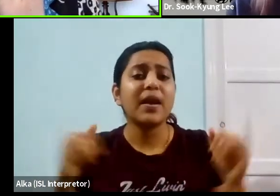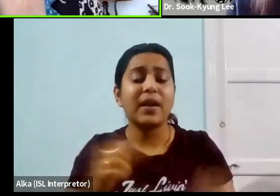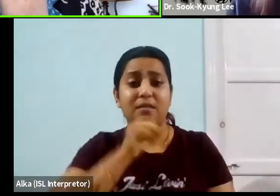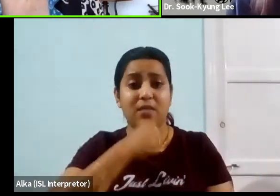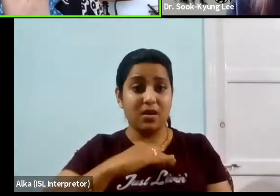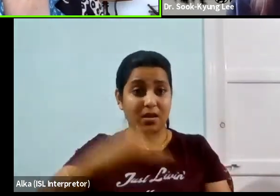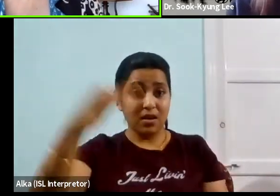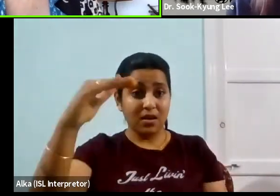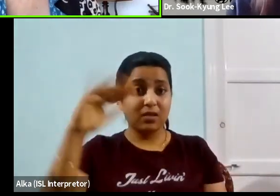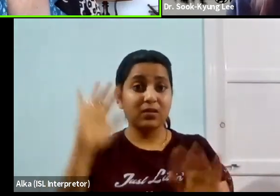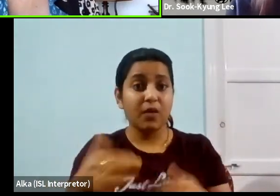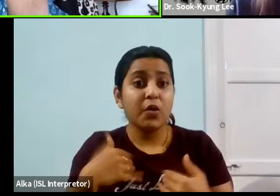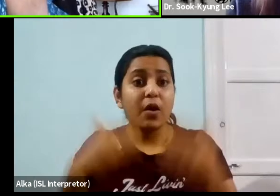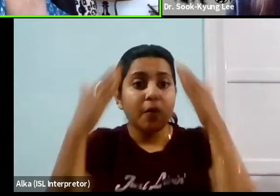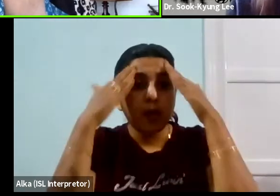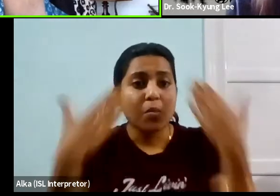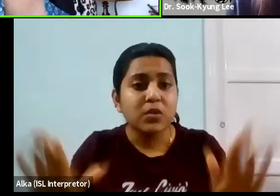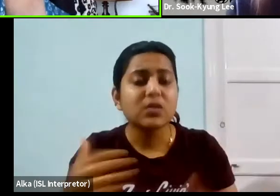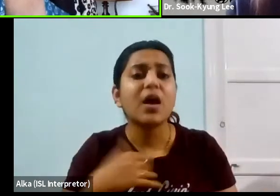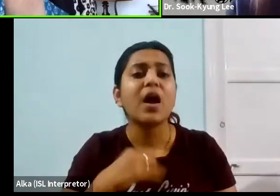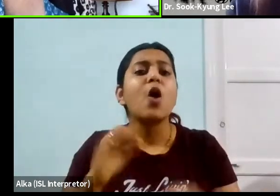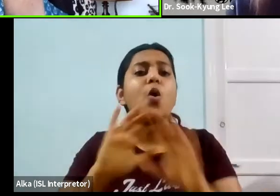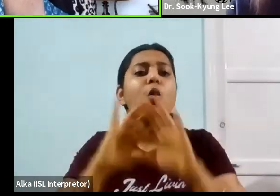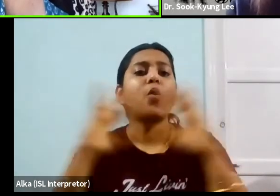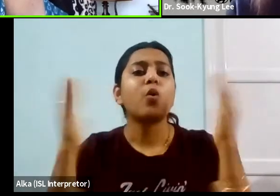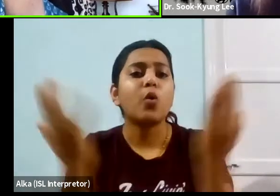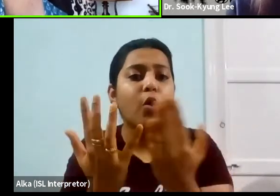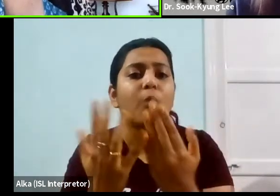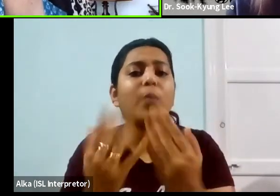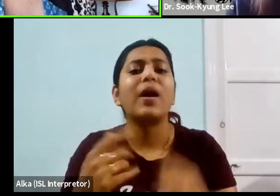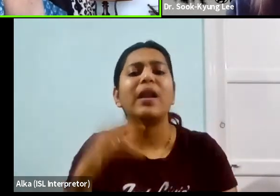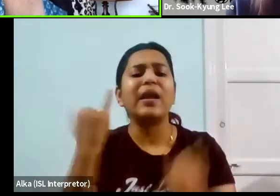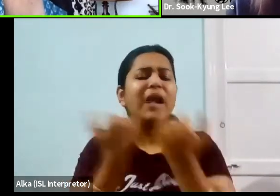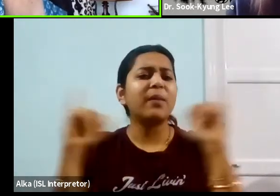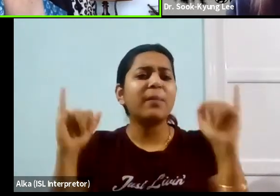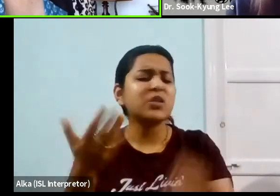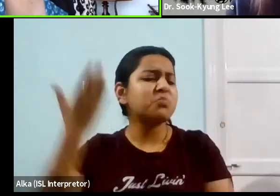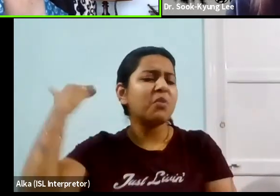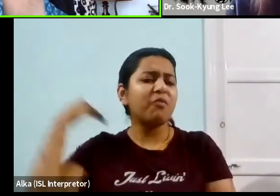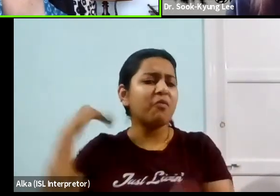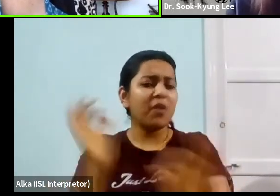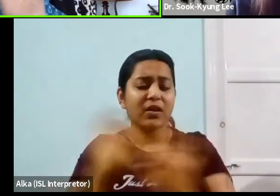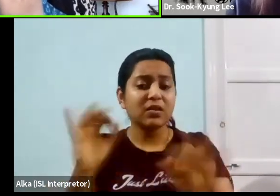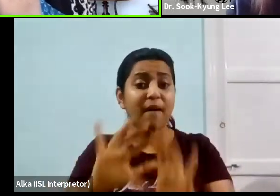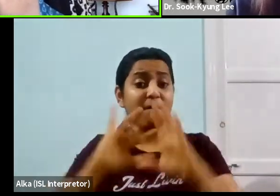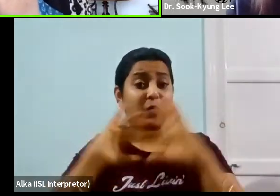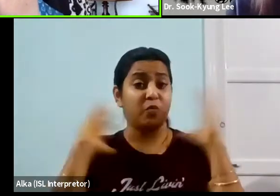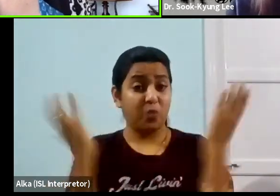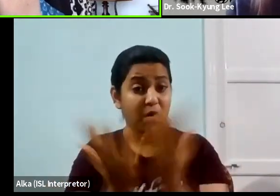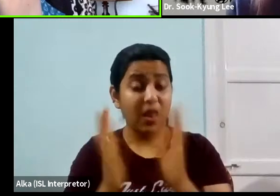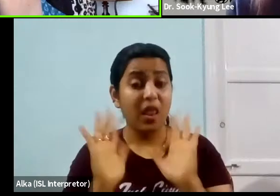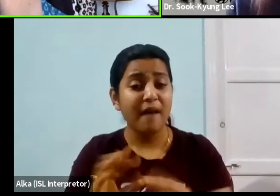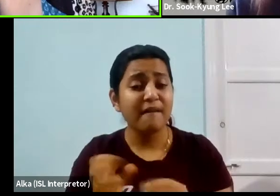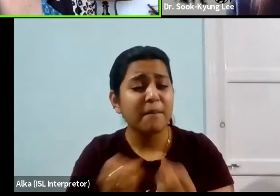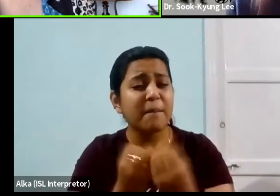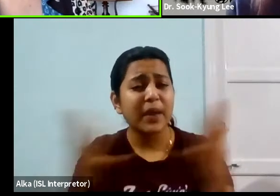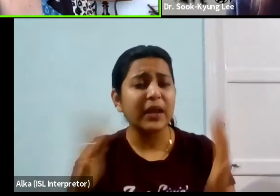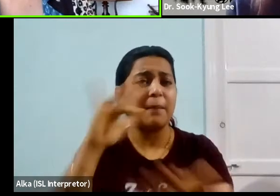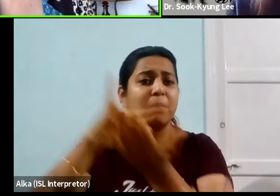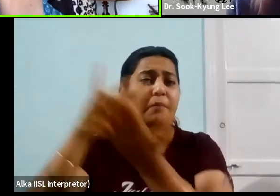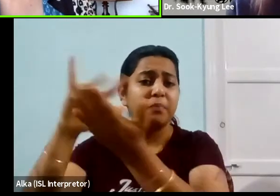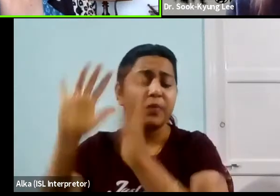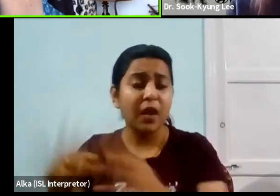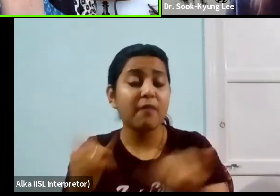and more aware of our global interdependence than ever before. But the world has always been a place of